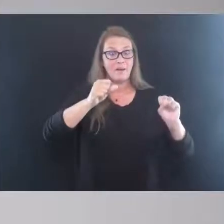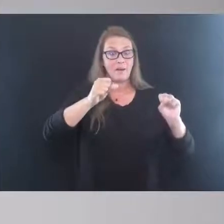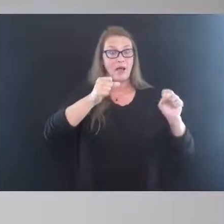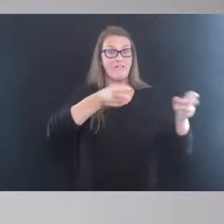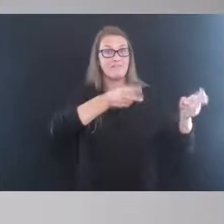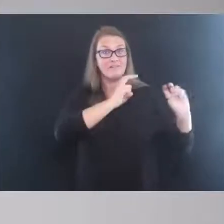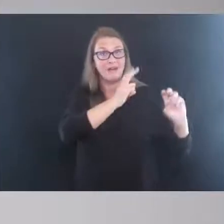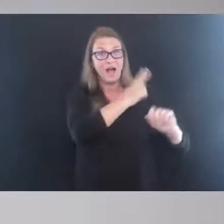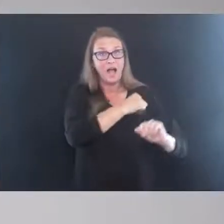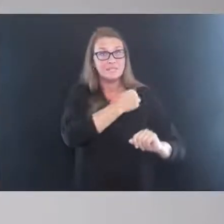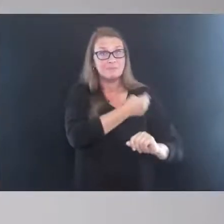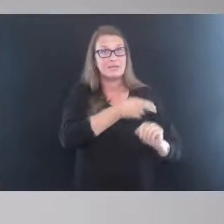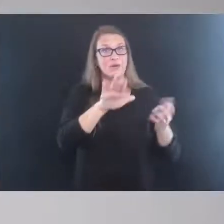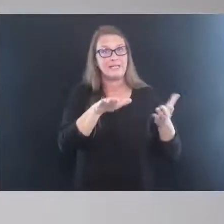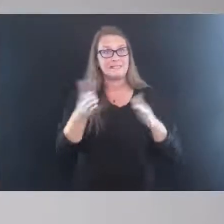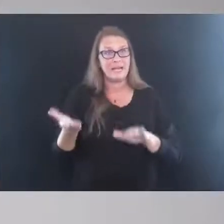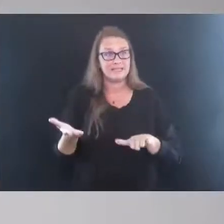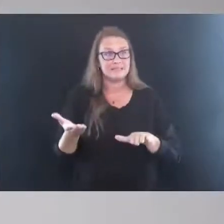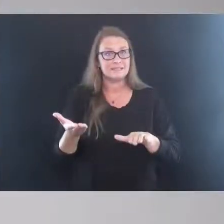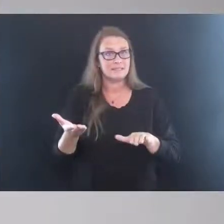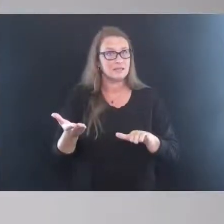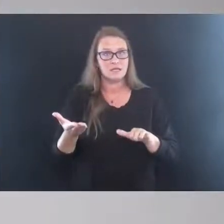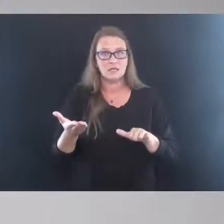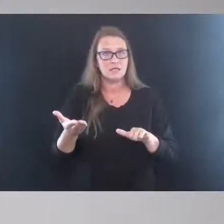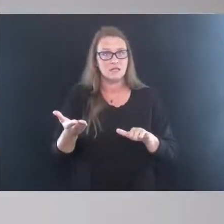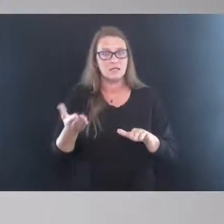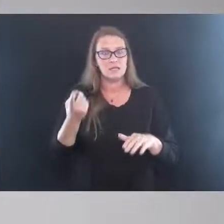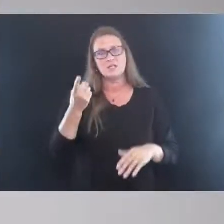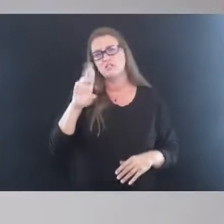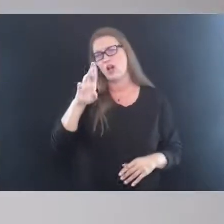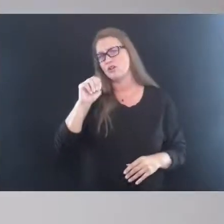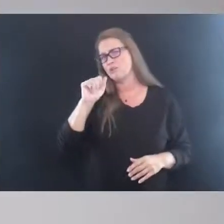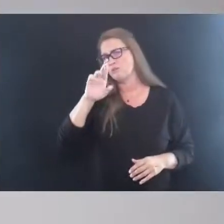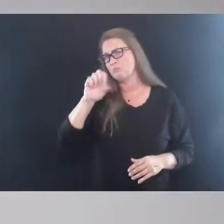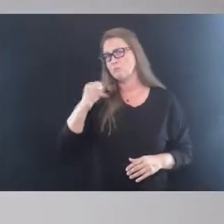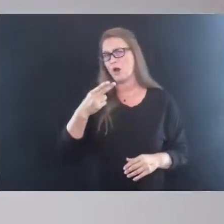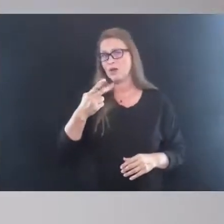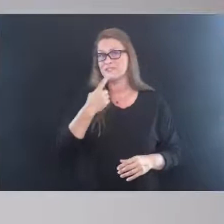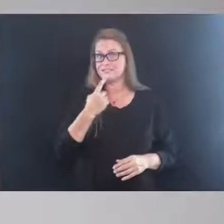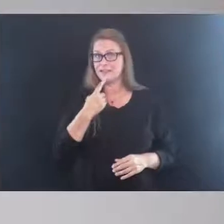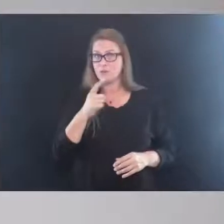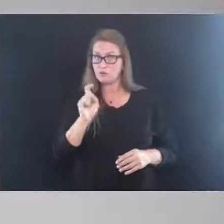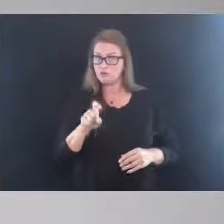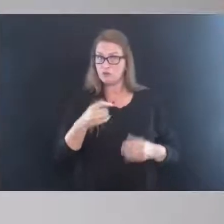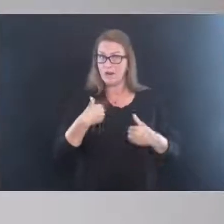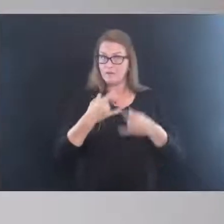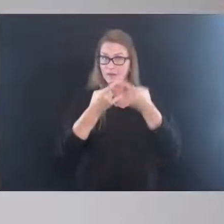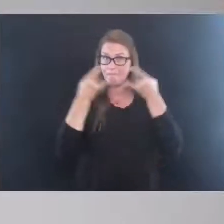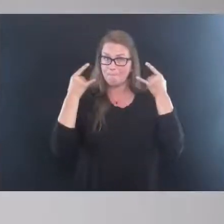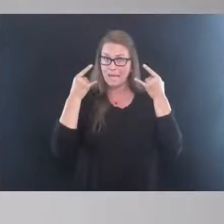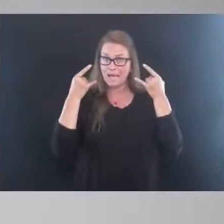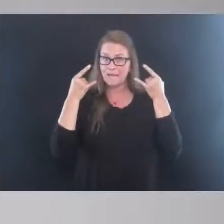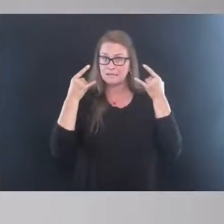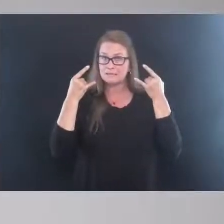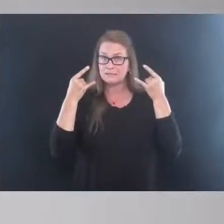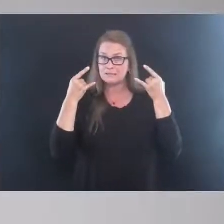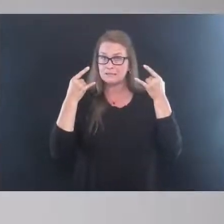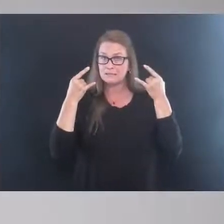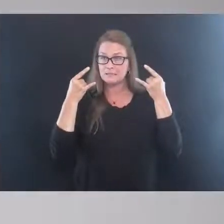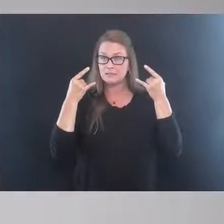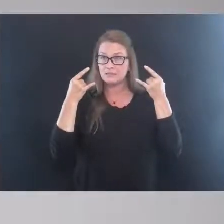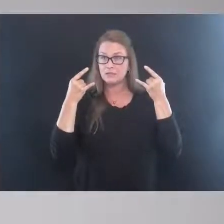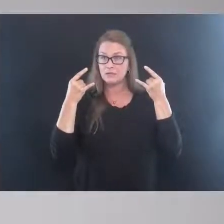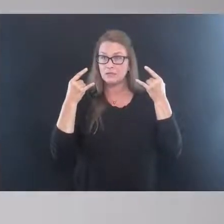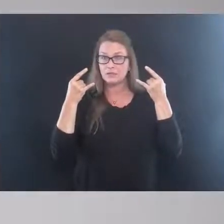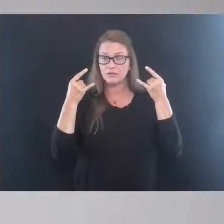hospitalization and deaths. I think Dr. Marsh just told me to wear a mask if I didn't misunderstand him.